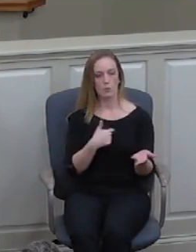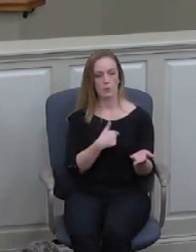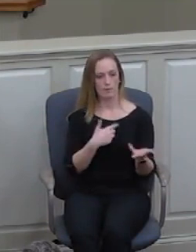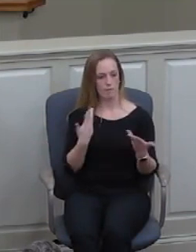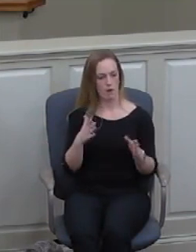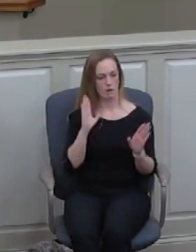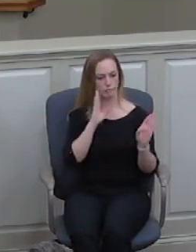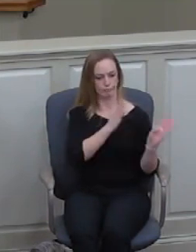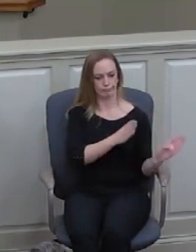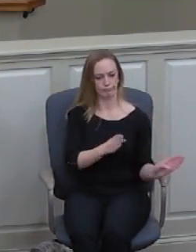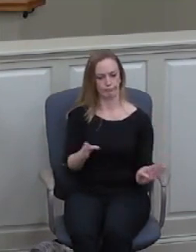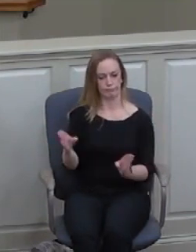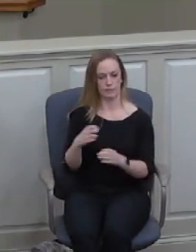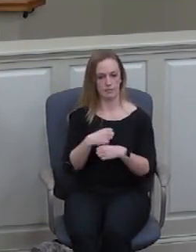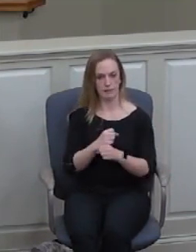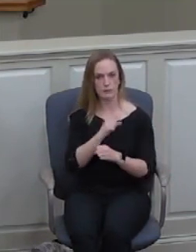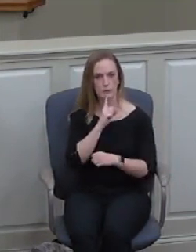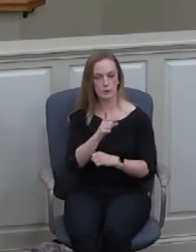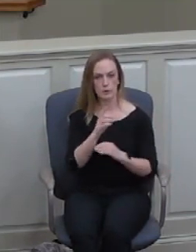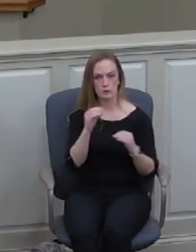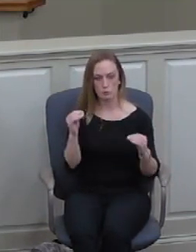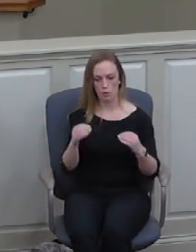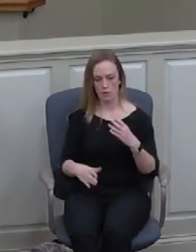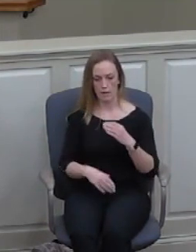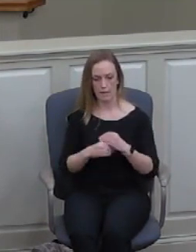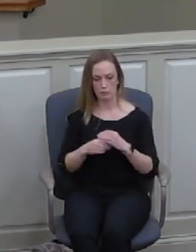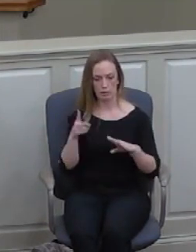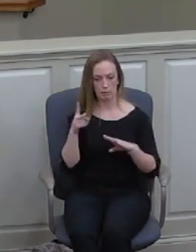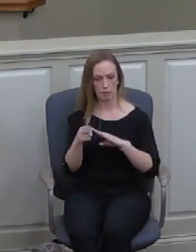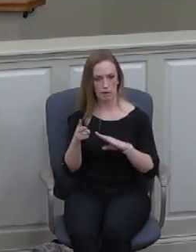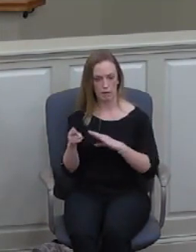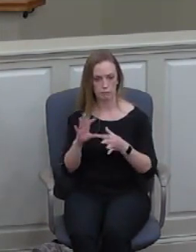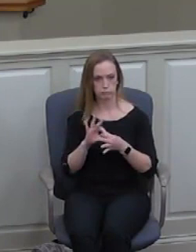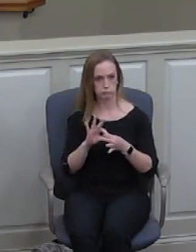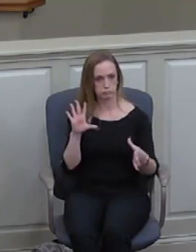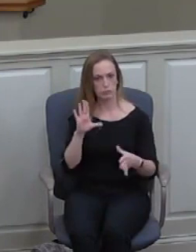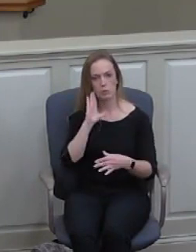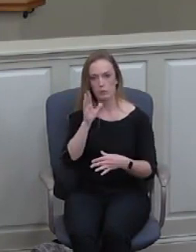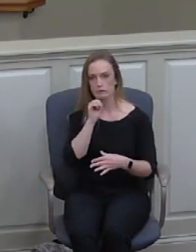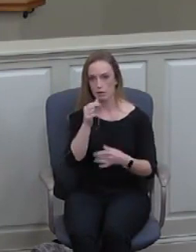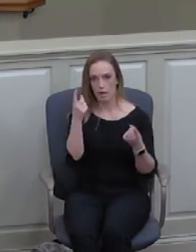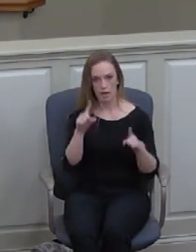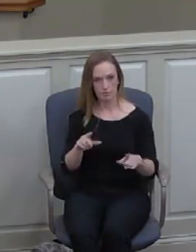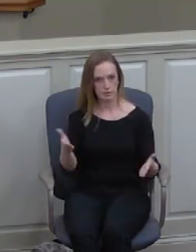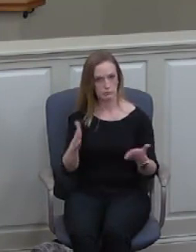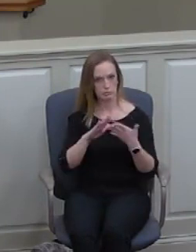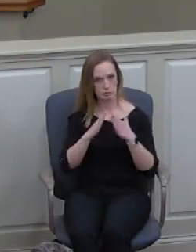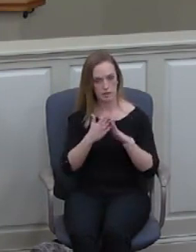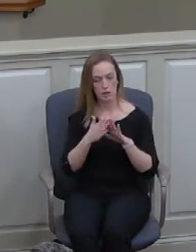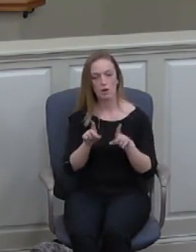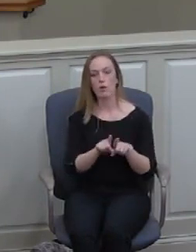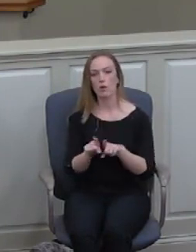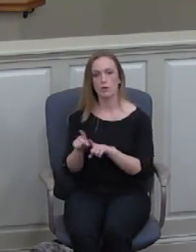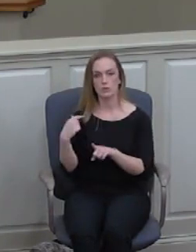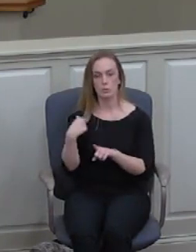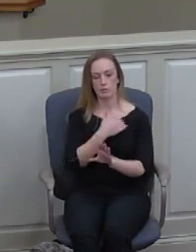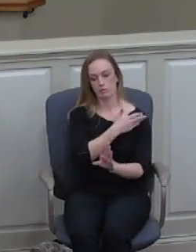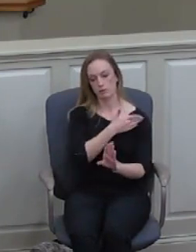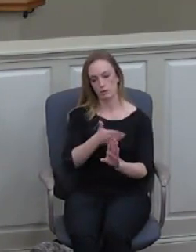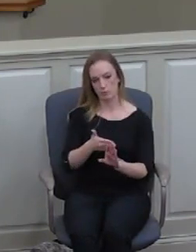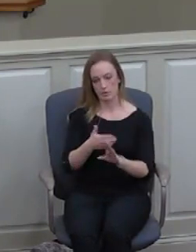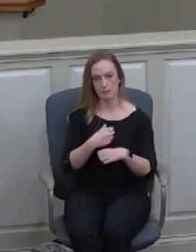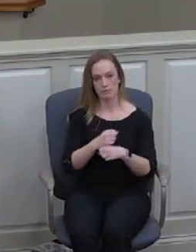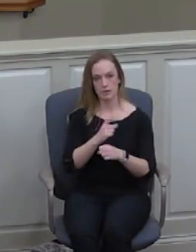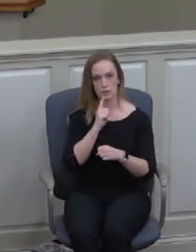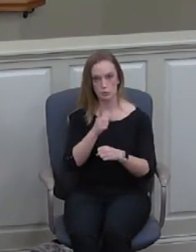sure that no additional utility cutoffs are occurring by the city. We've also proactively been running the routes and